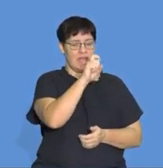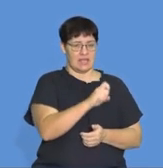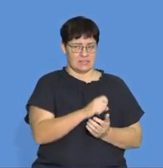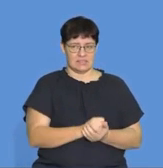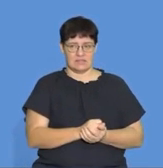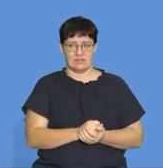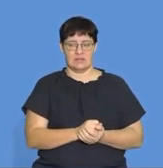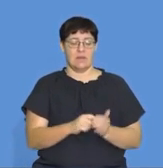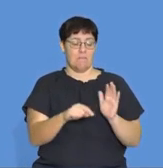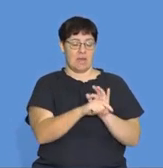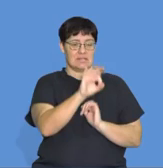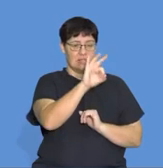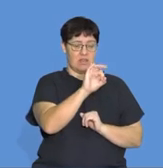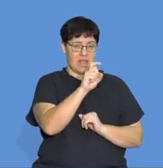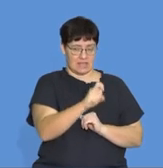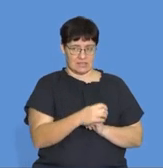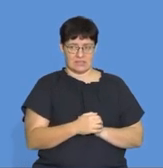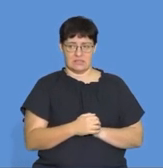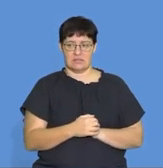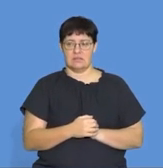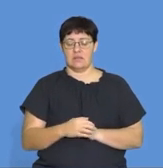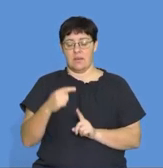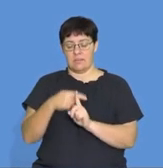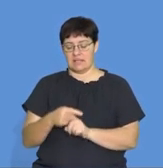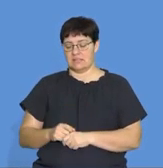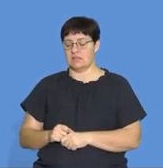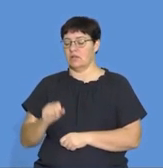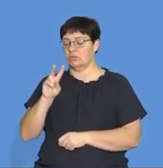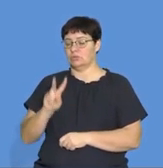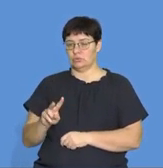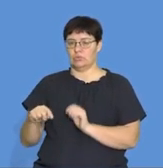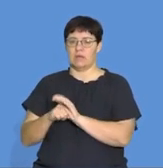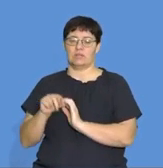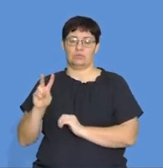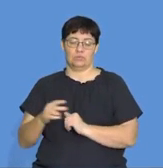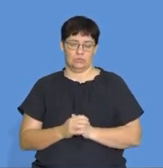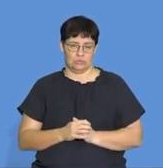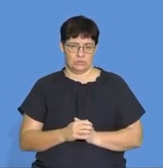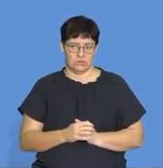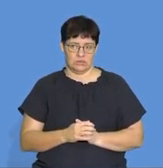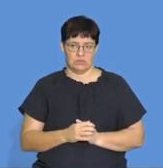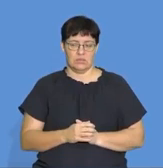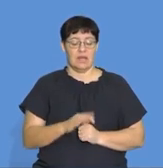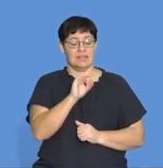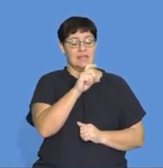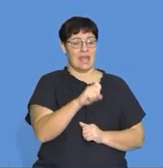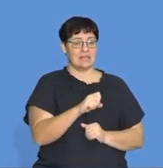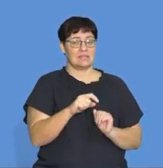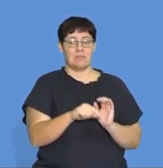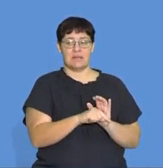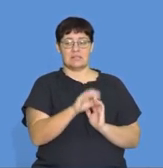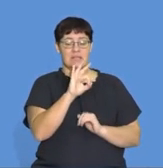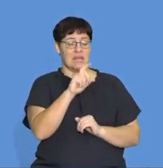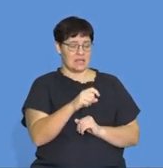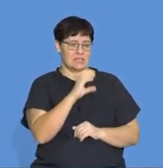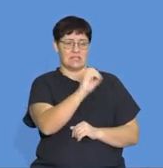3x minus 3x plus 2 minus 2. 3x minus 3x will